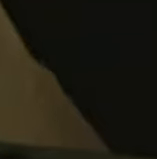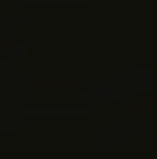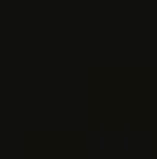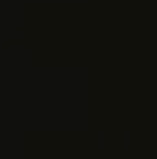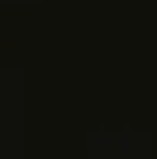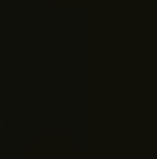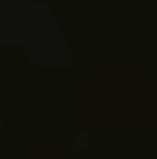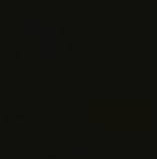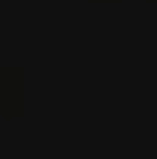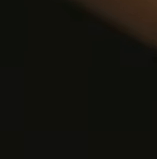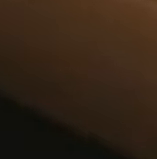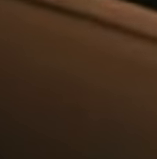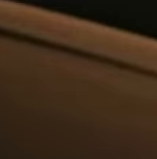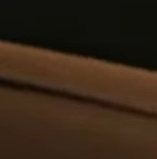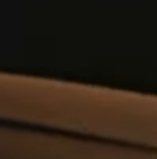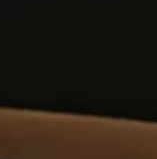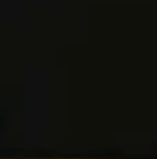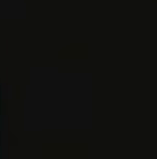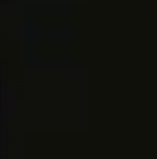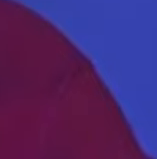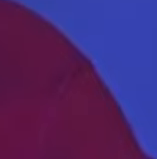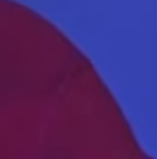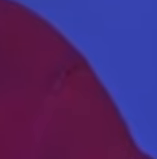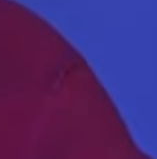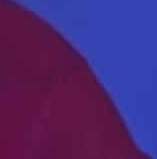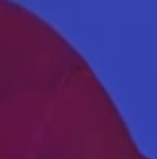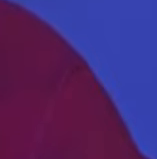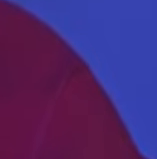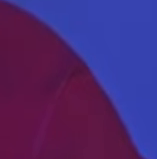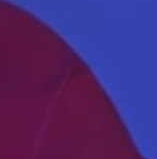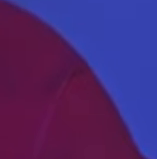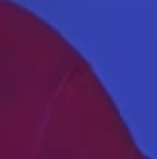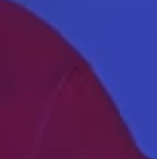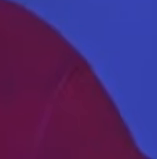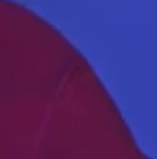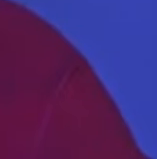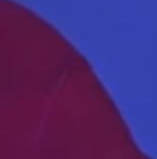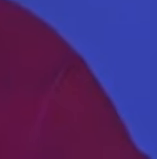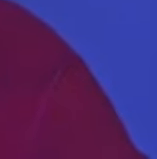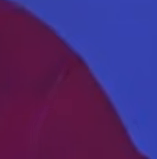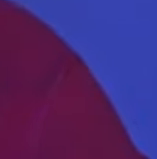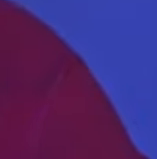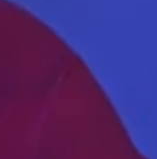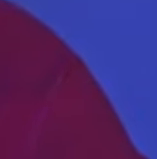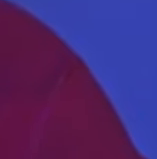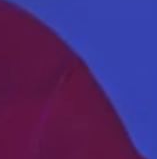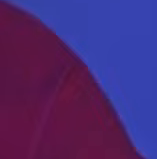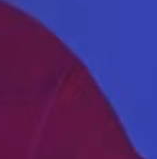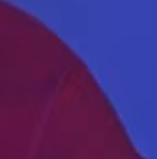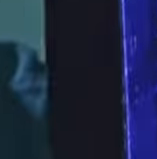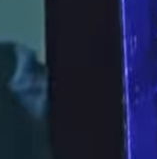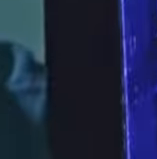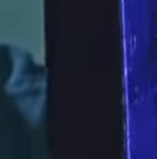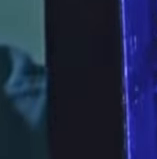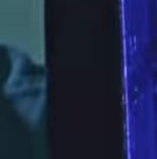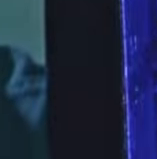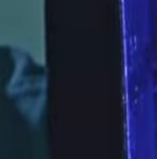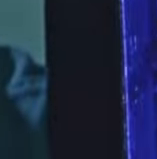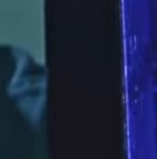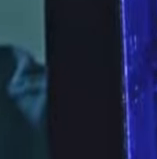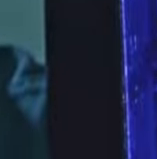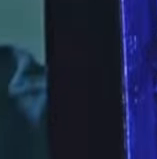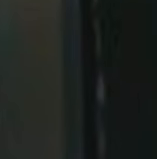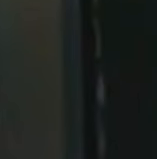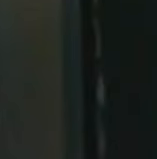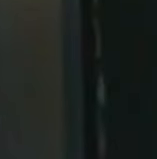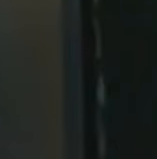Nisikie sauti. Unaweza jilala. Kwetu mtoto wako wako wapi? Sasa hii stress